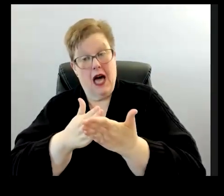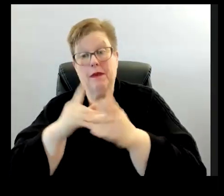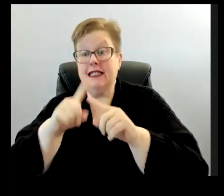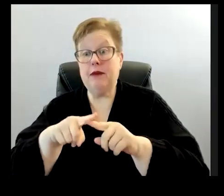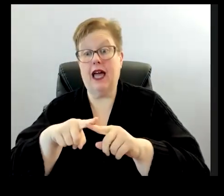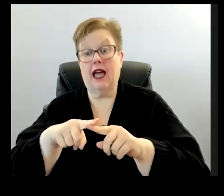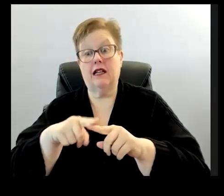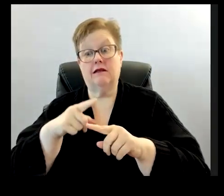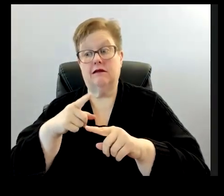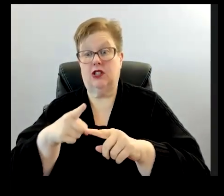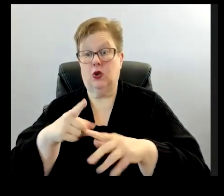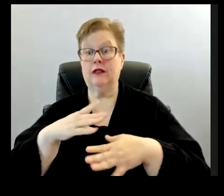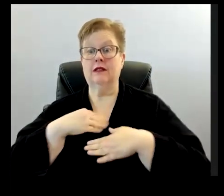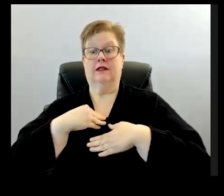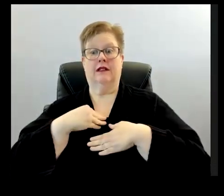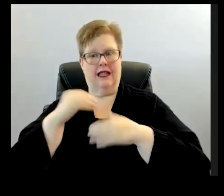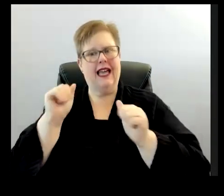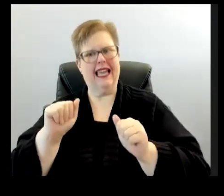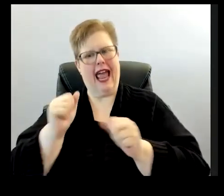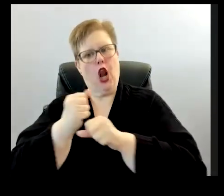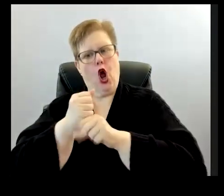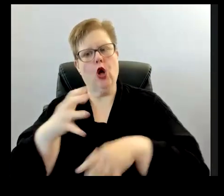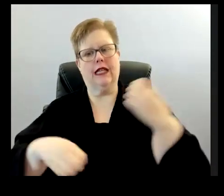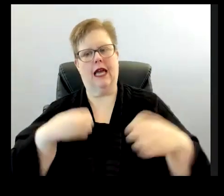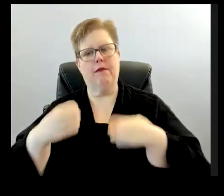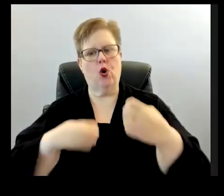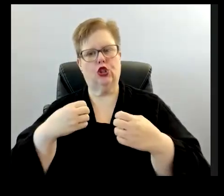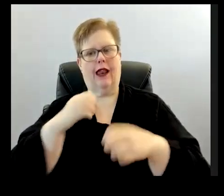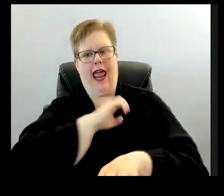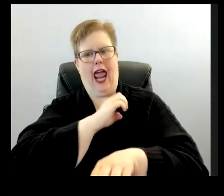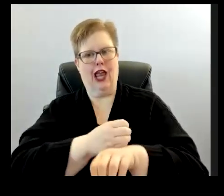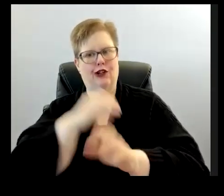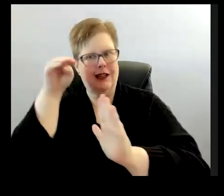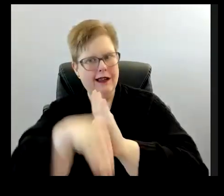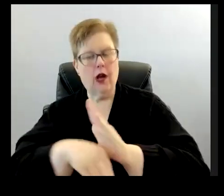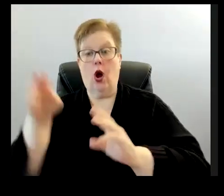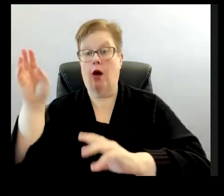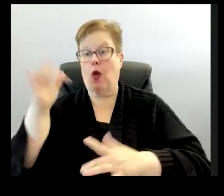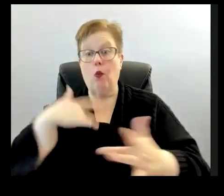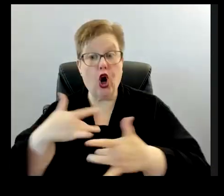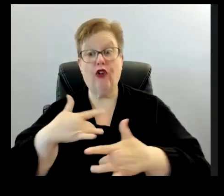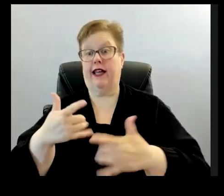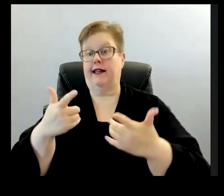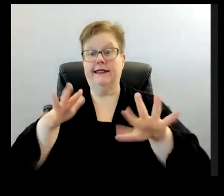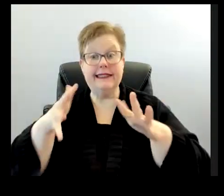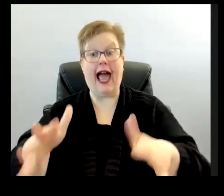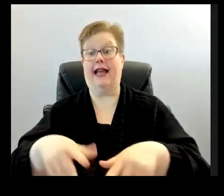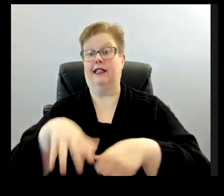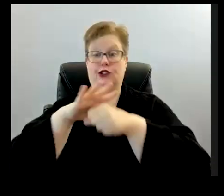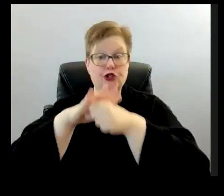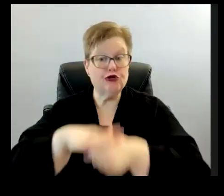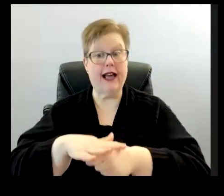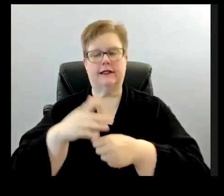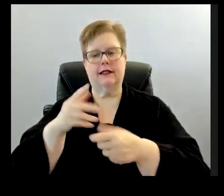how close you are to it, can be costing you emotional energy, worry, anxiety, stress, right? That means